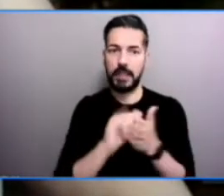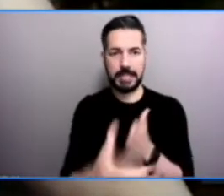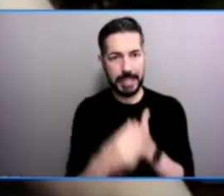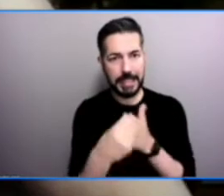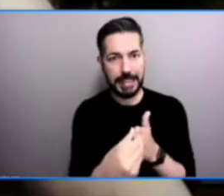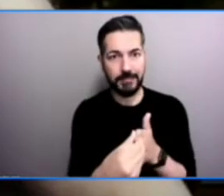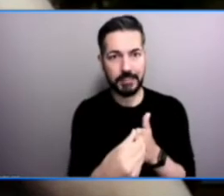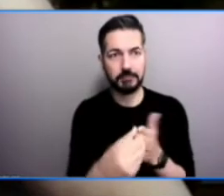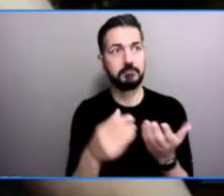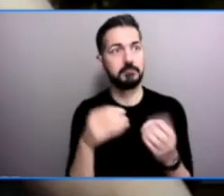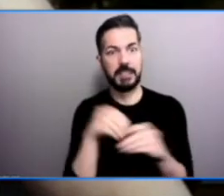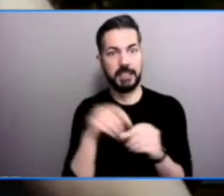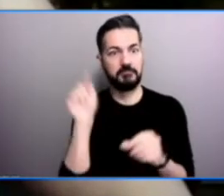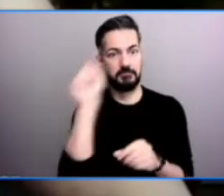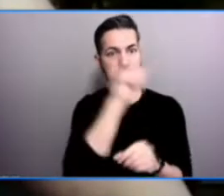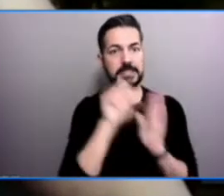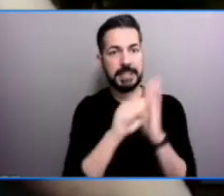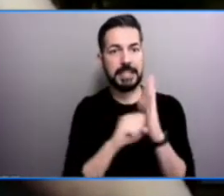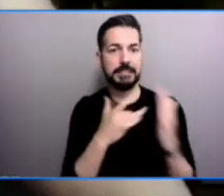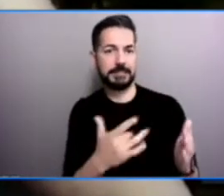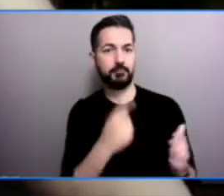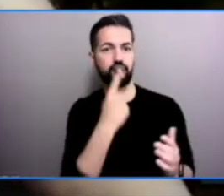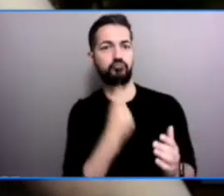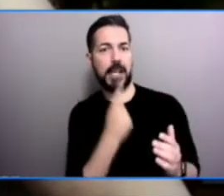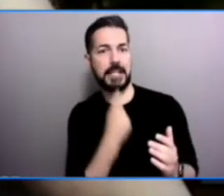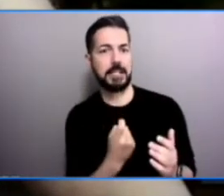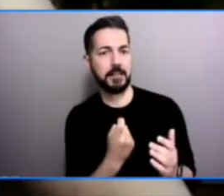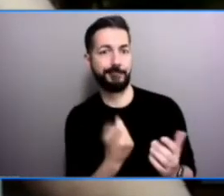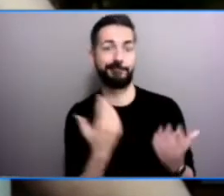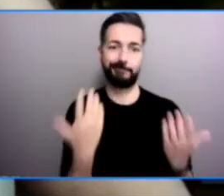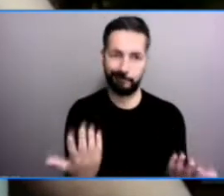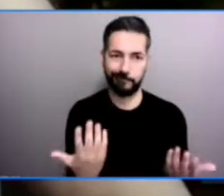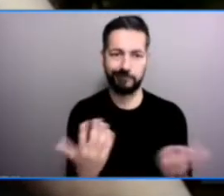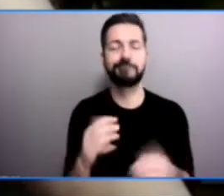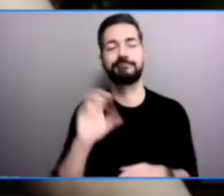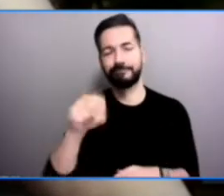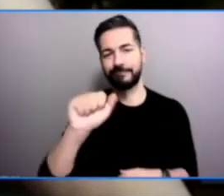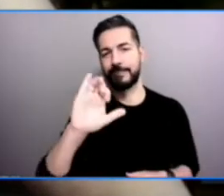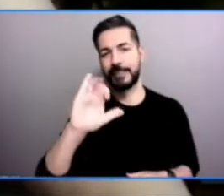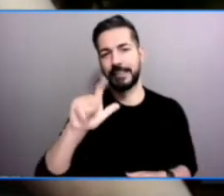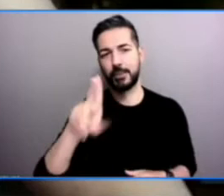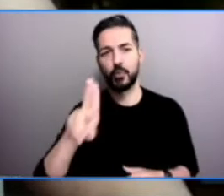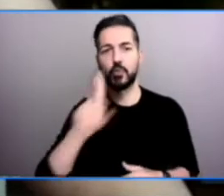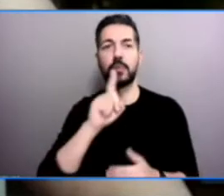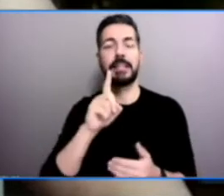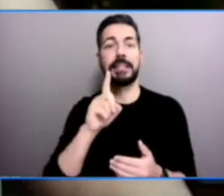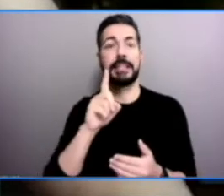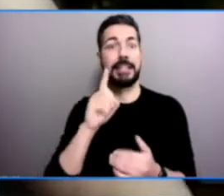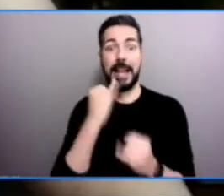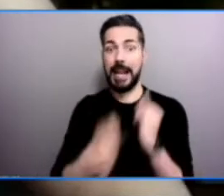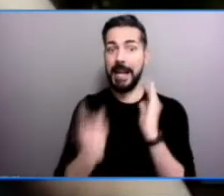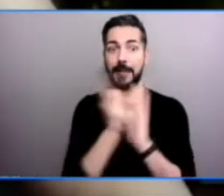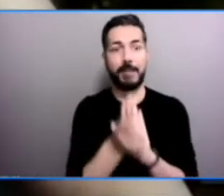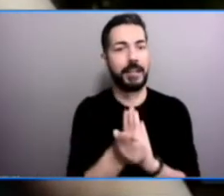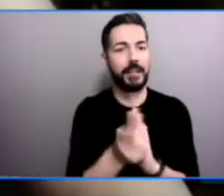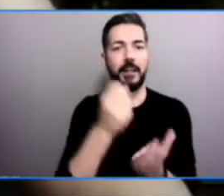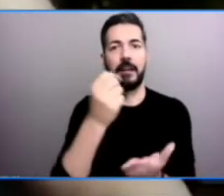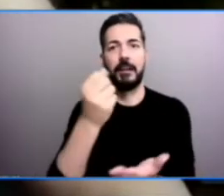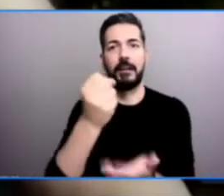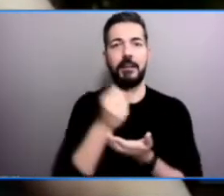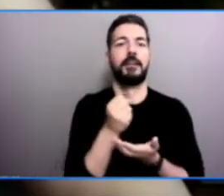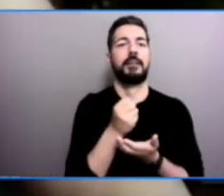the ACLU of Nebraska. And that was a connection that we made through, some